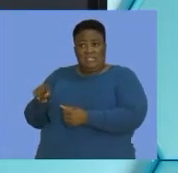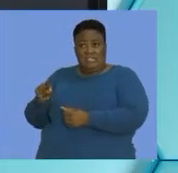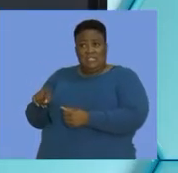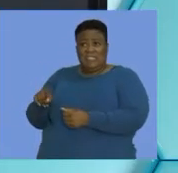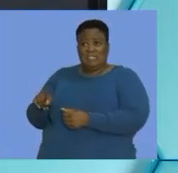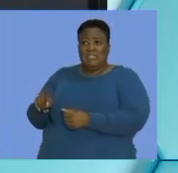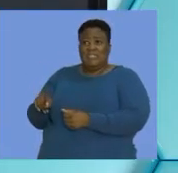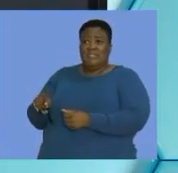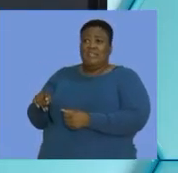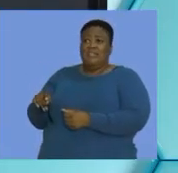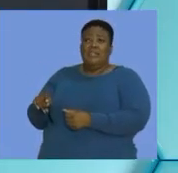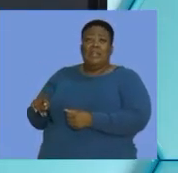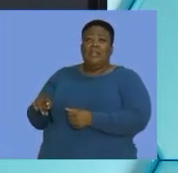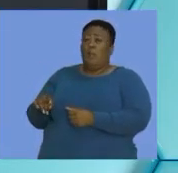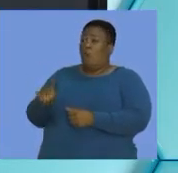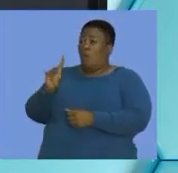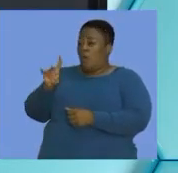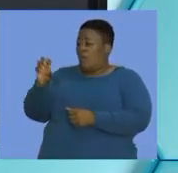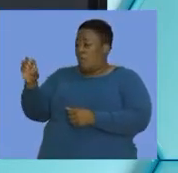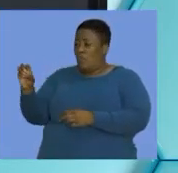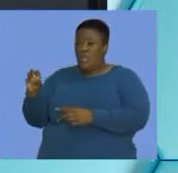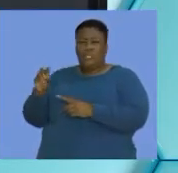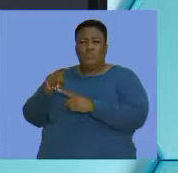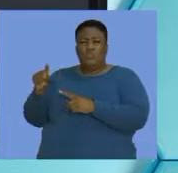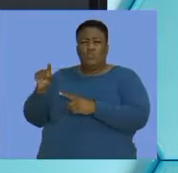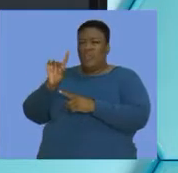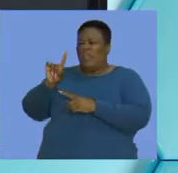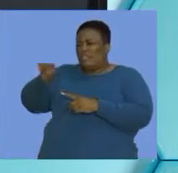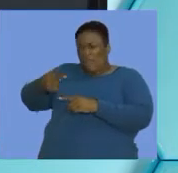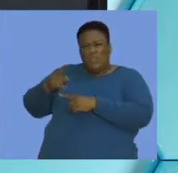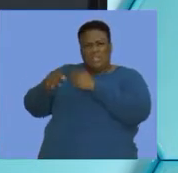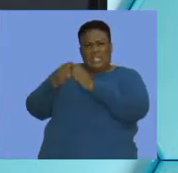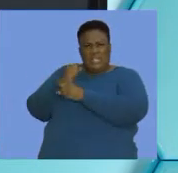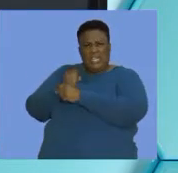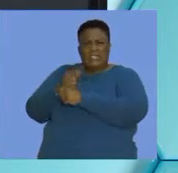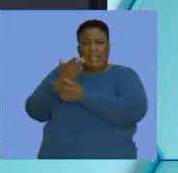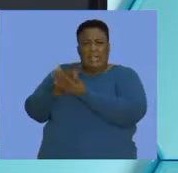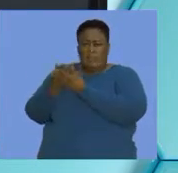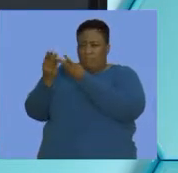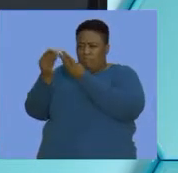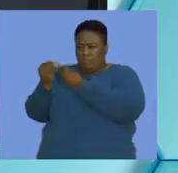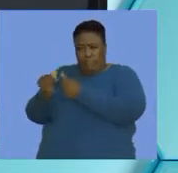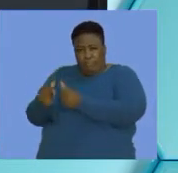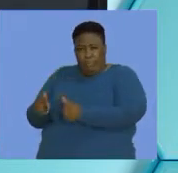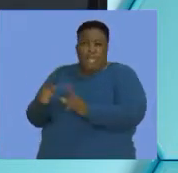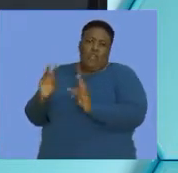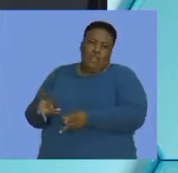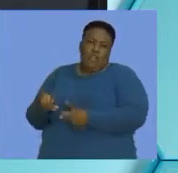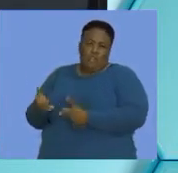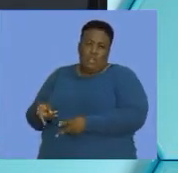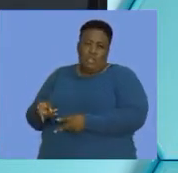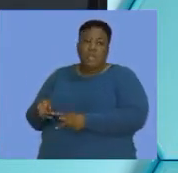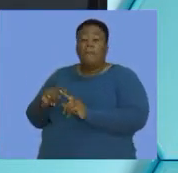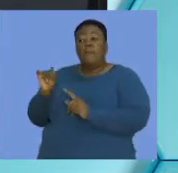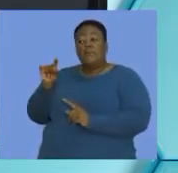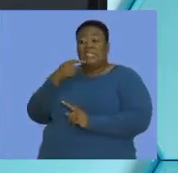takes a few hundred to 1,000 years to actually be broken up naturally into the environment. So we refer to these